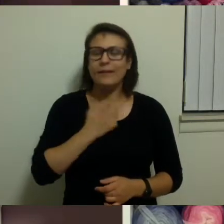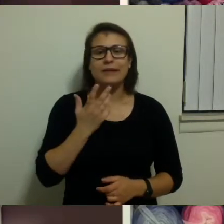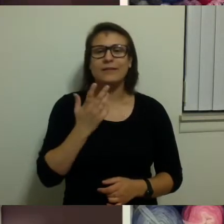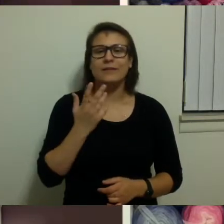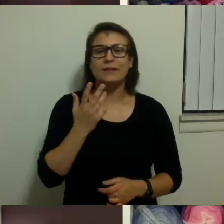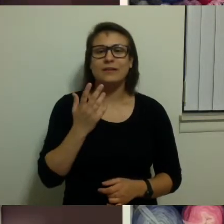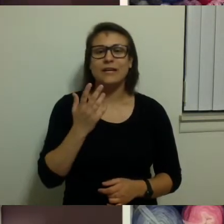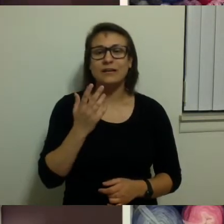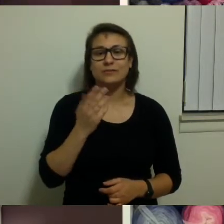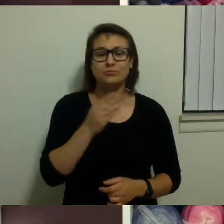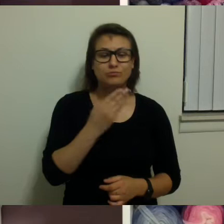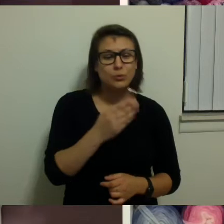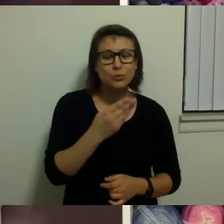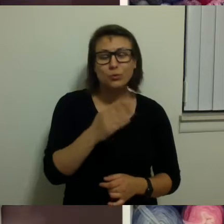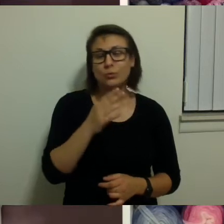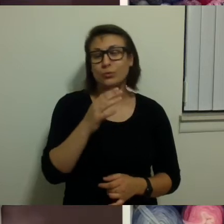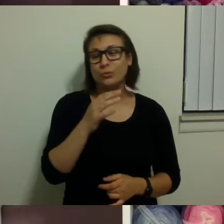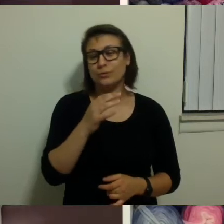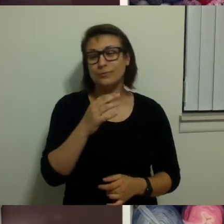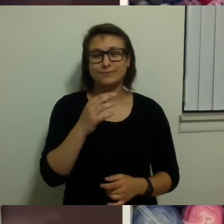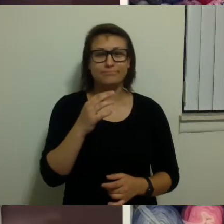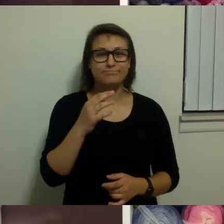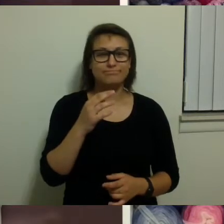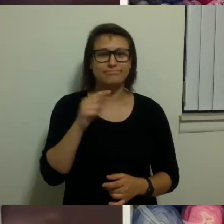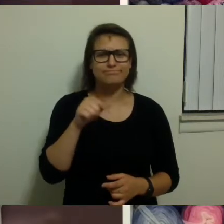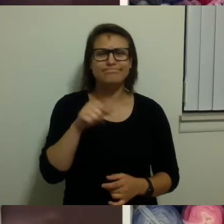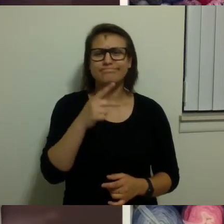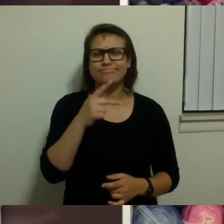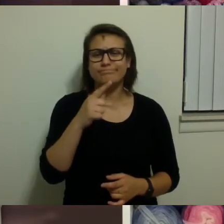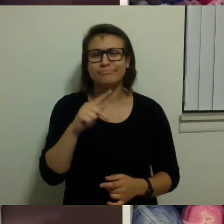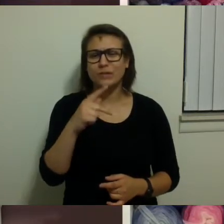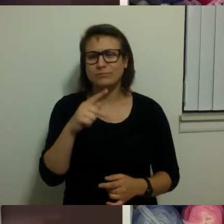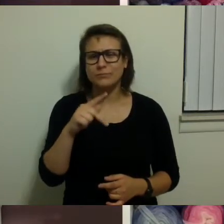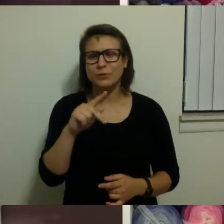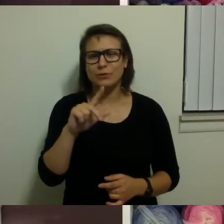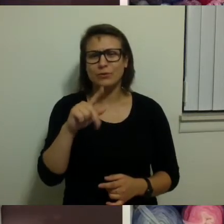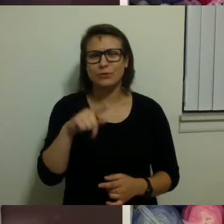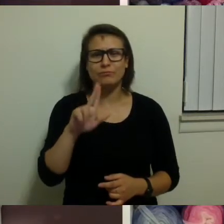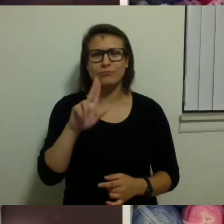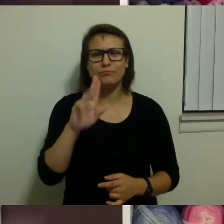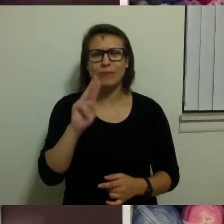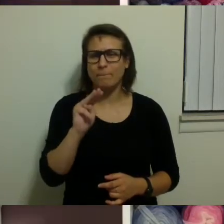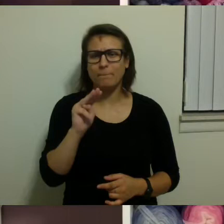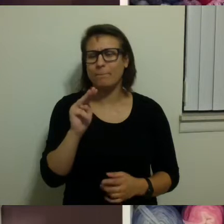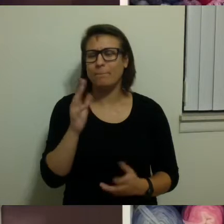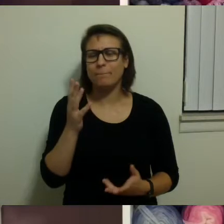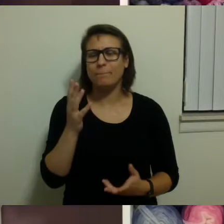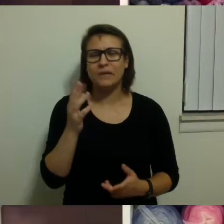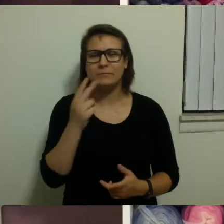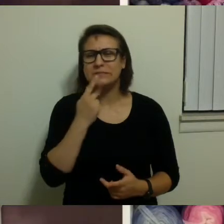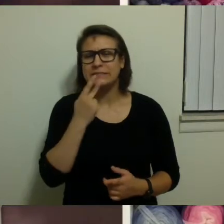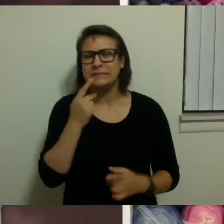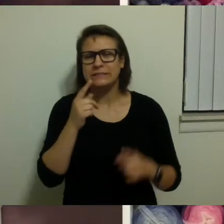There's just like blues and this, let me see. Yeah, like this plum, and then there's like